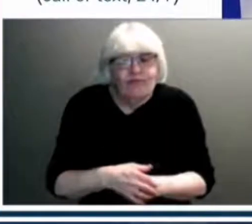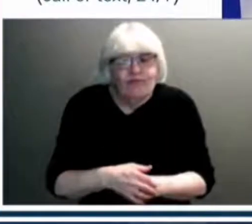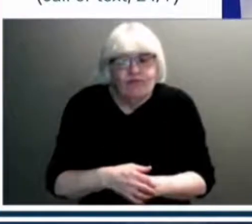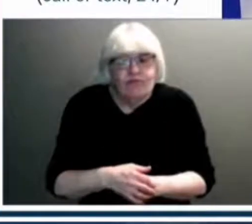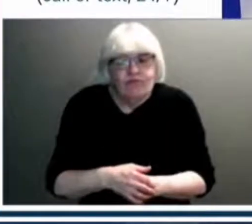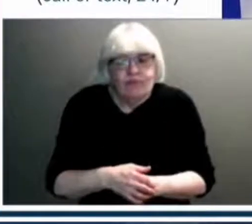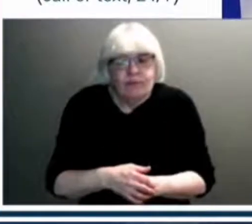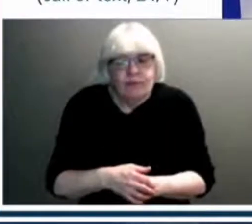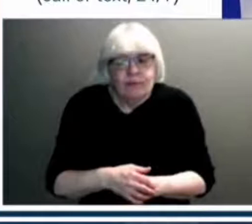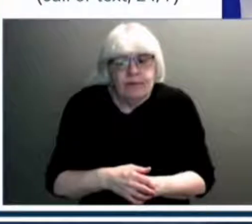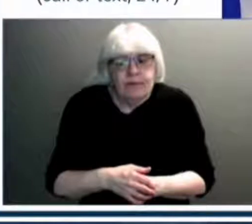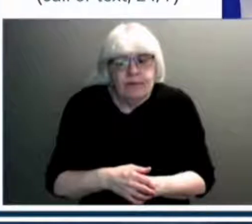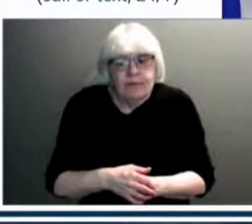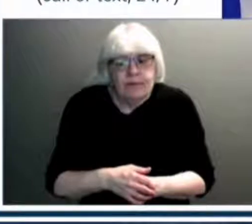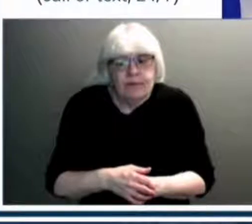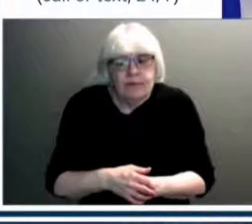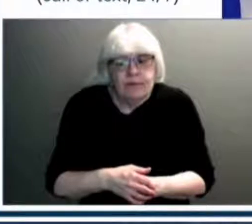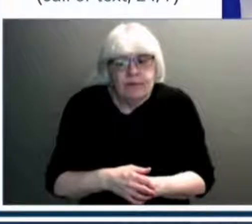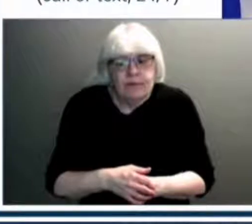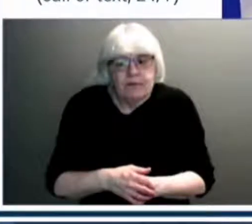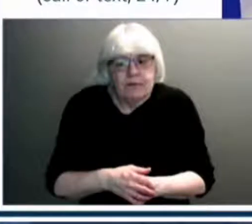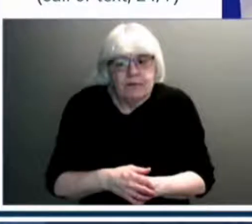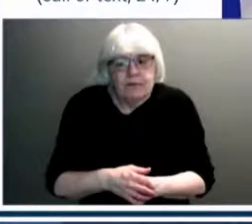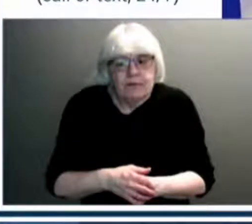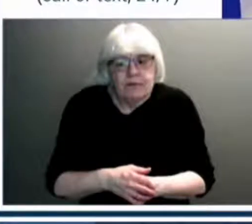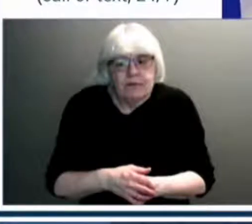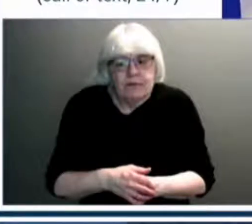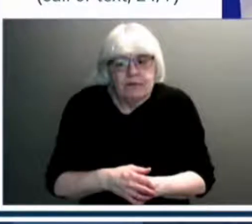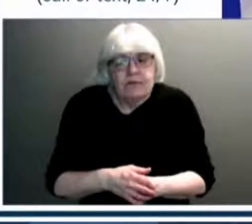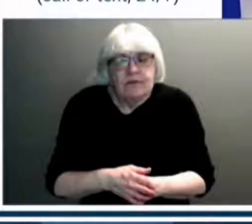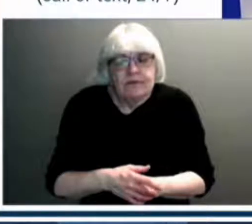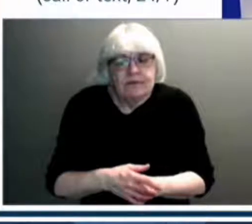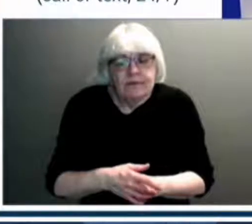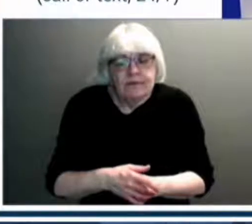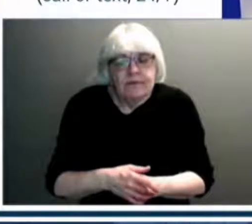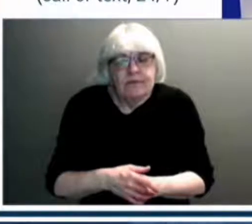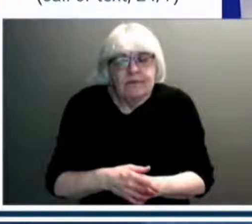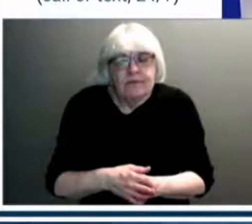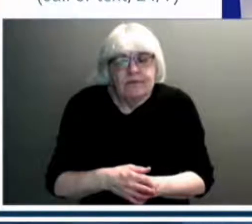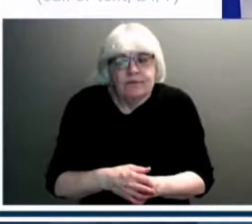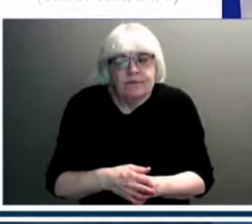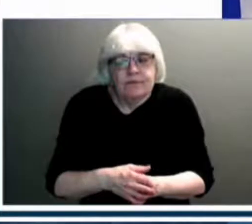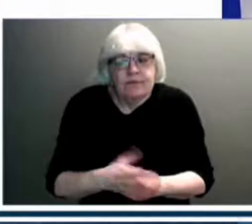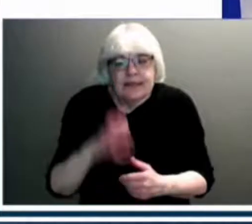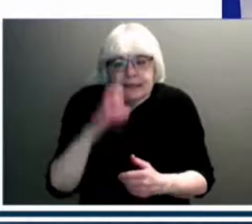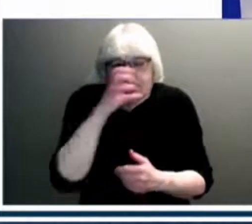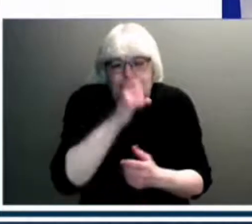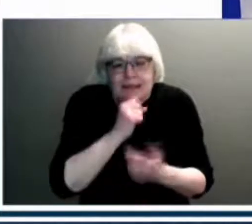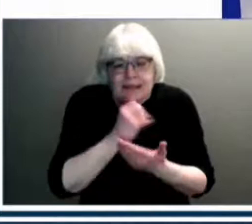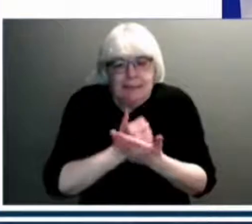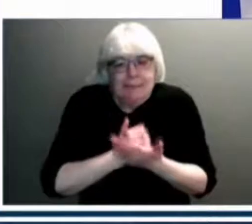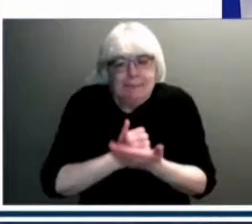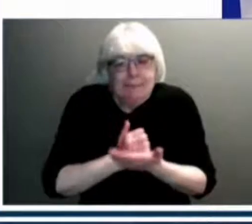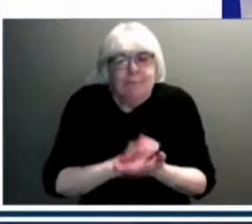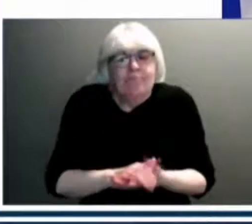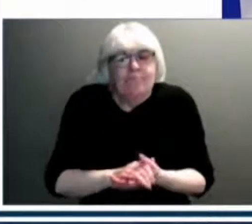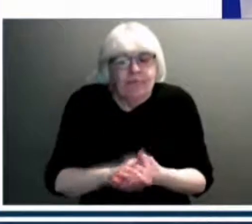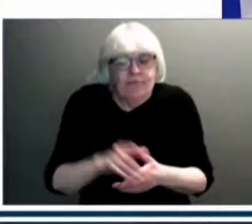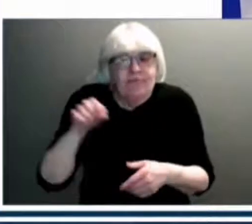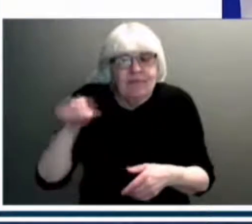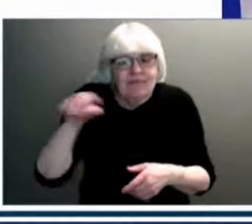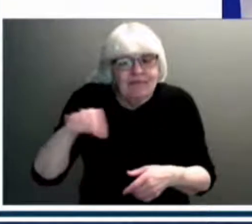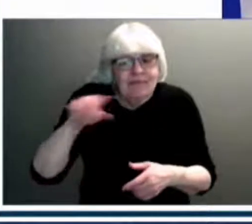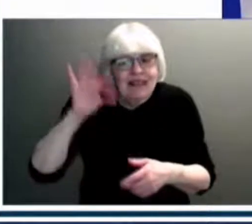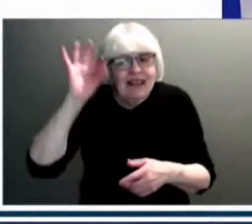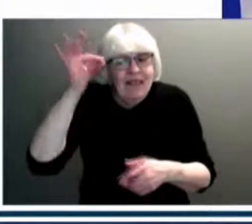It's not something that we're considering, and I think what you're seeing from like the federal minister with the vaccine mandates